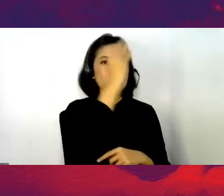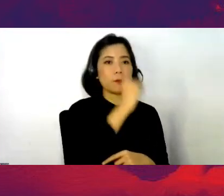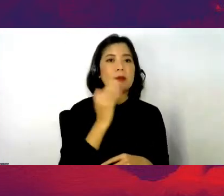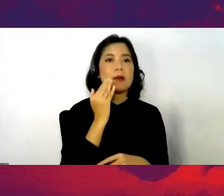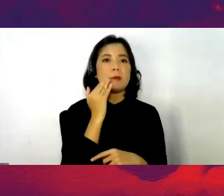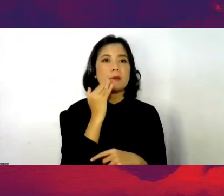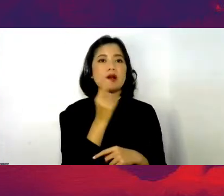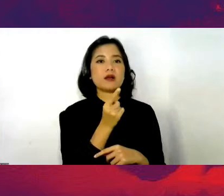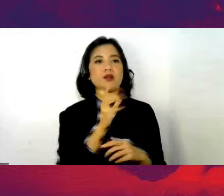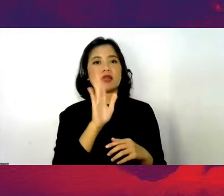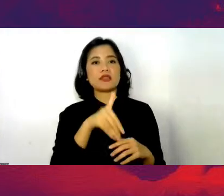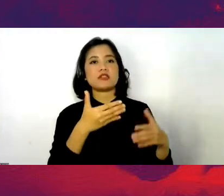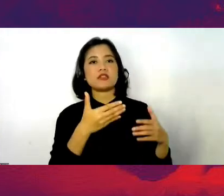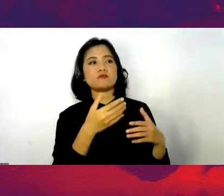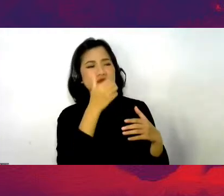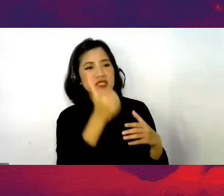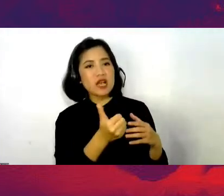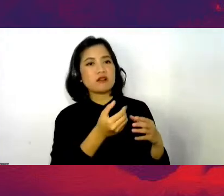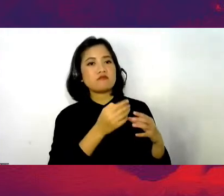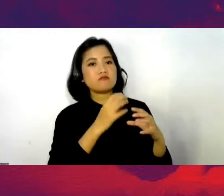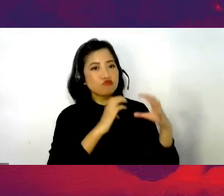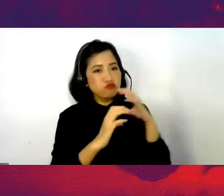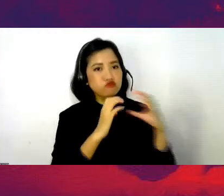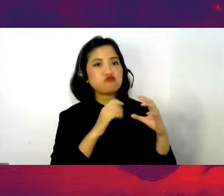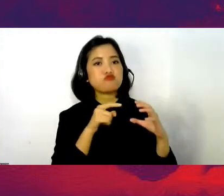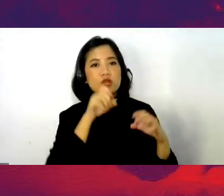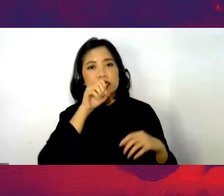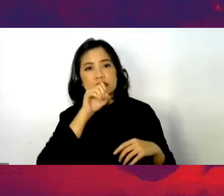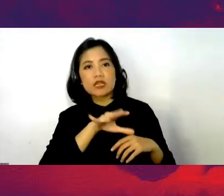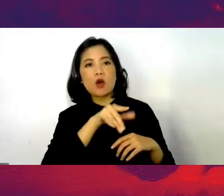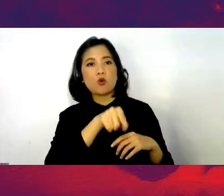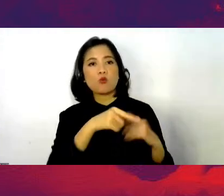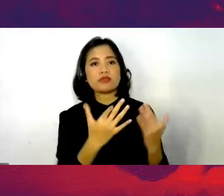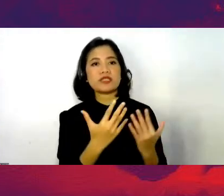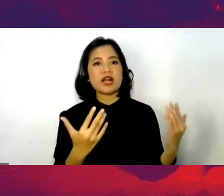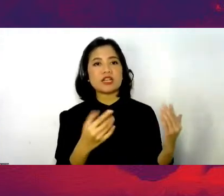5, 6? 16. So 6 out of 16 are 3/8. It